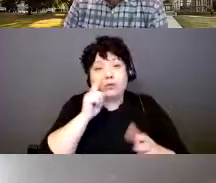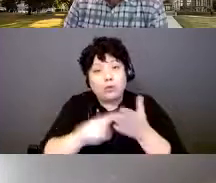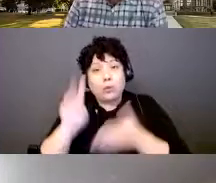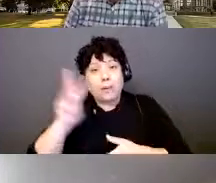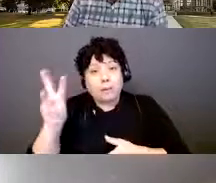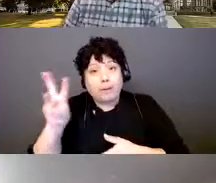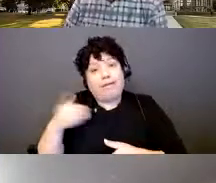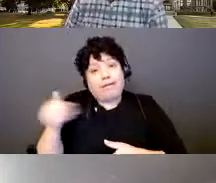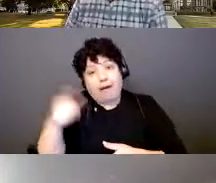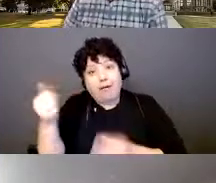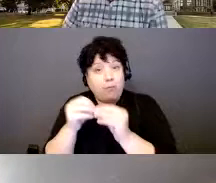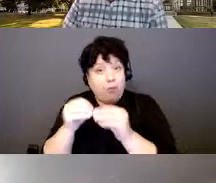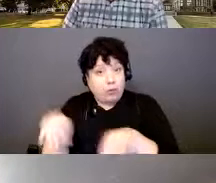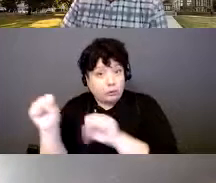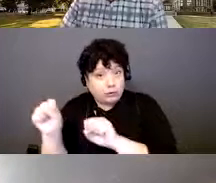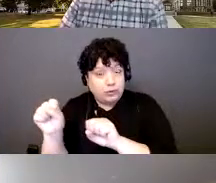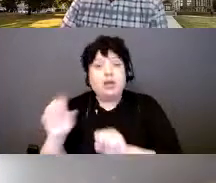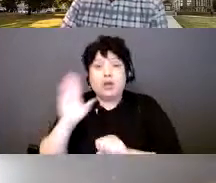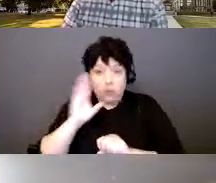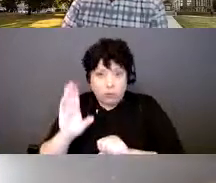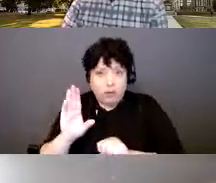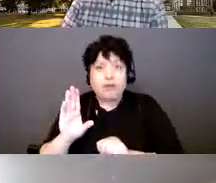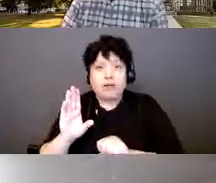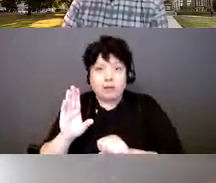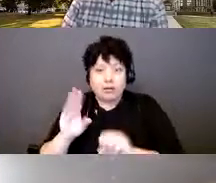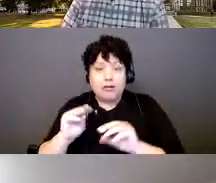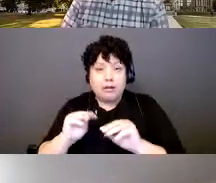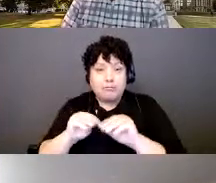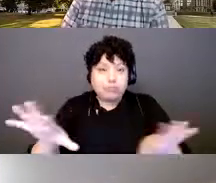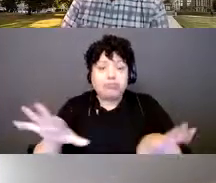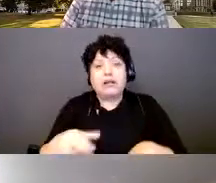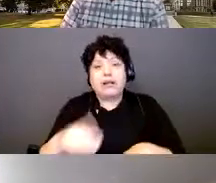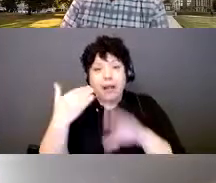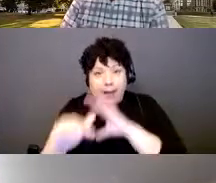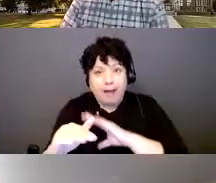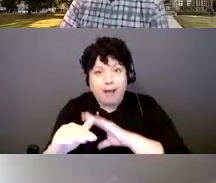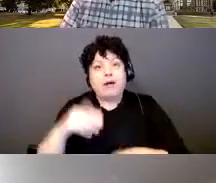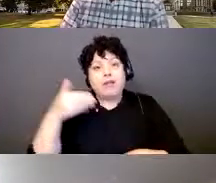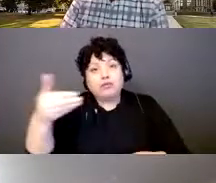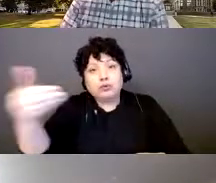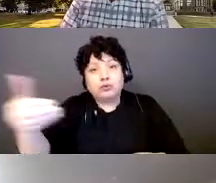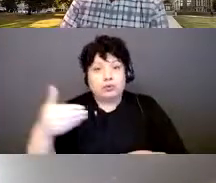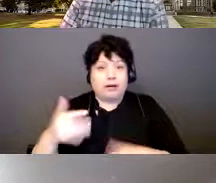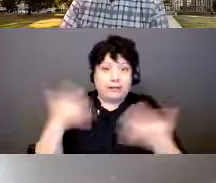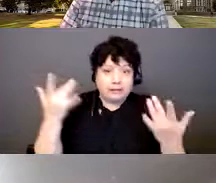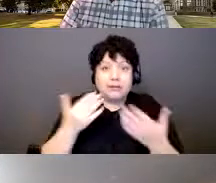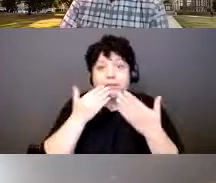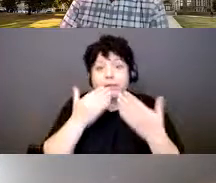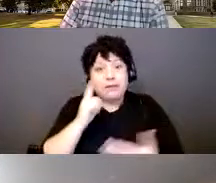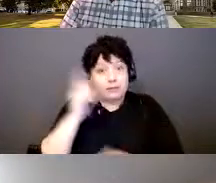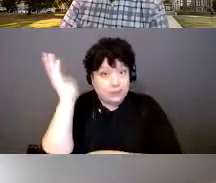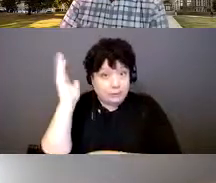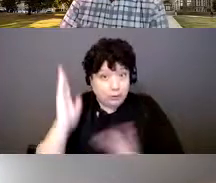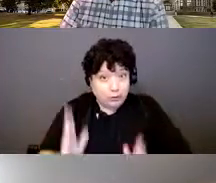upcoming events, and we will be posting them also to those who have joined our mailing list. So thank you again for our speakers and our translators